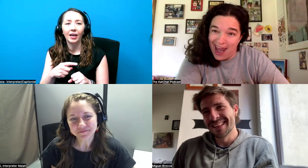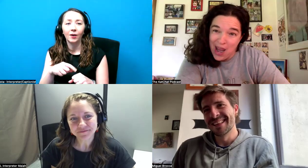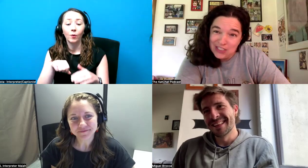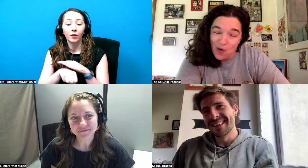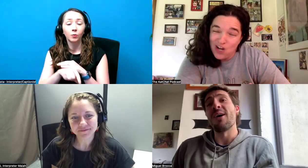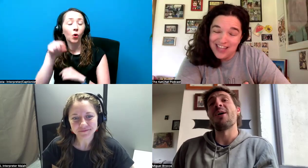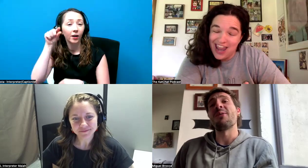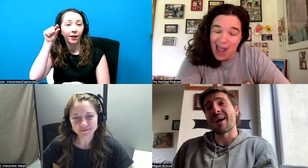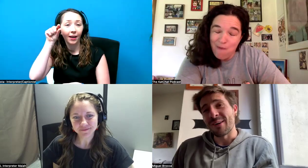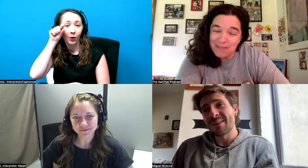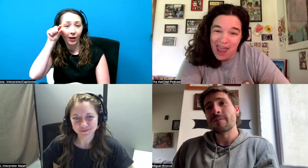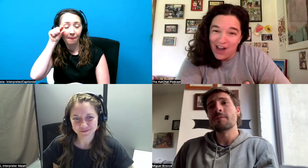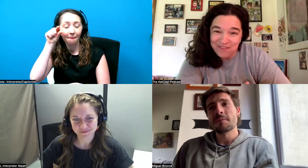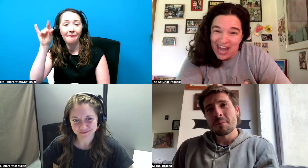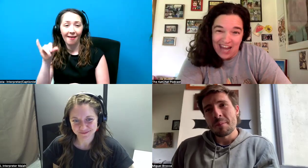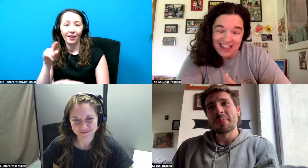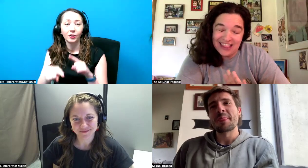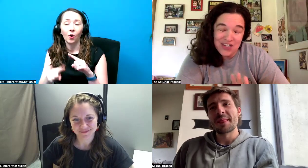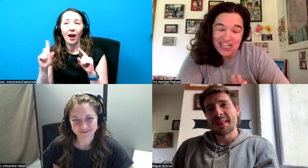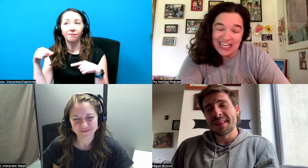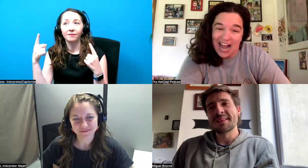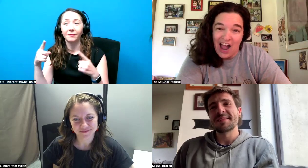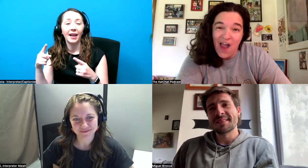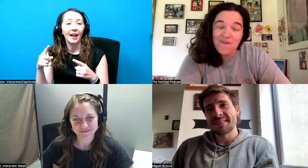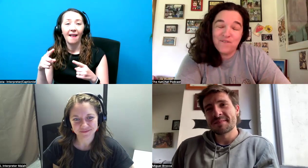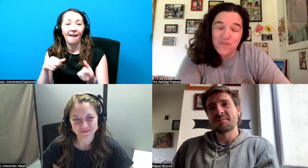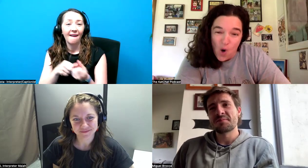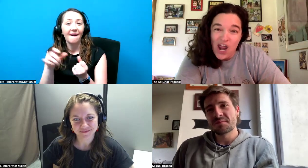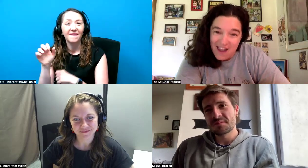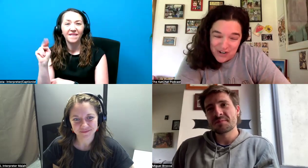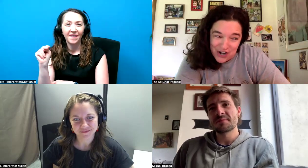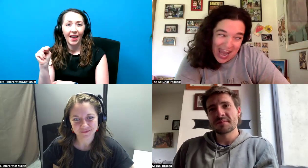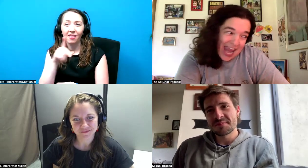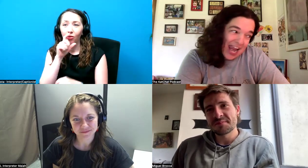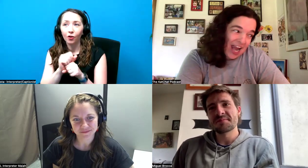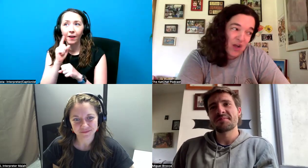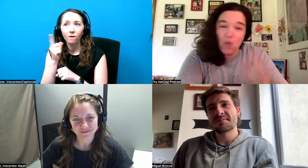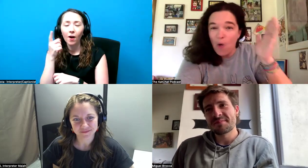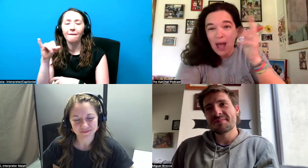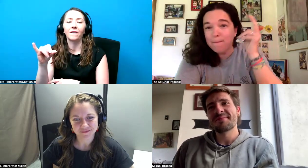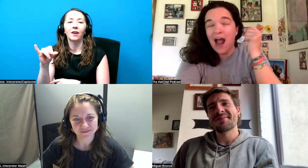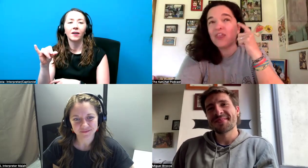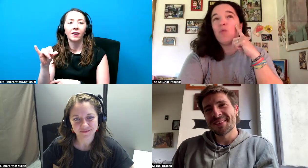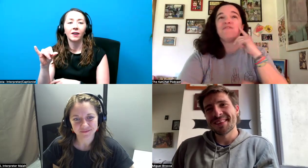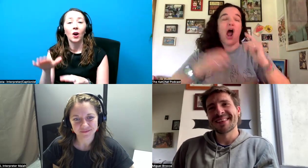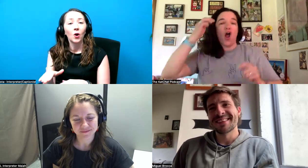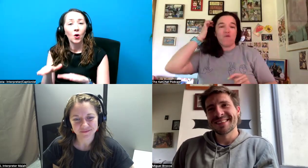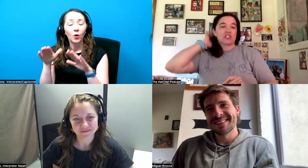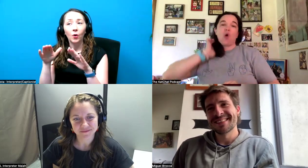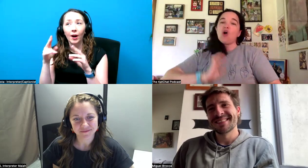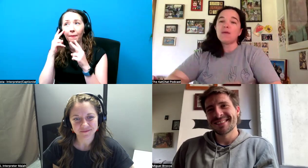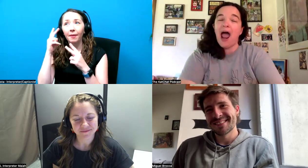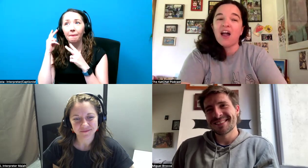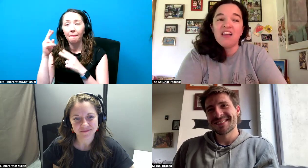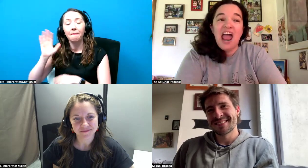Green Bay. So you could Oh say wow. I was the Packer fan literally like forever. And growing up back then, my father